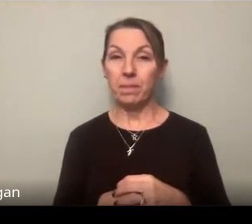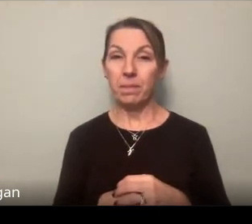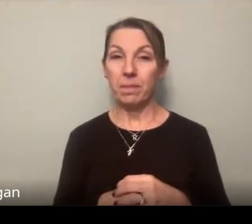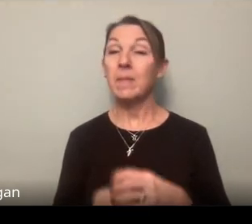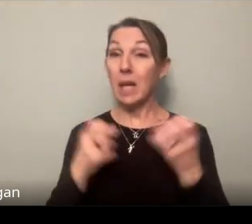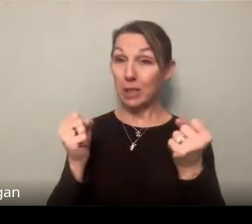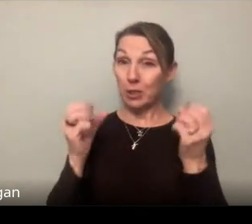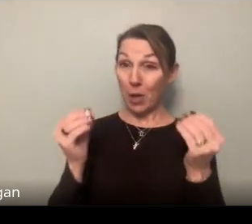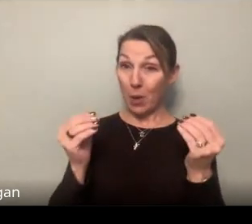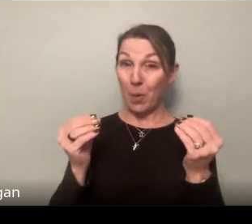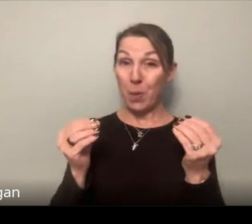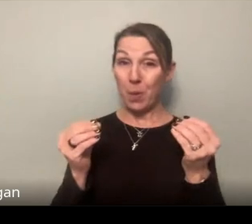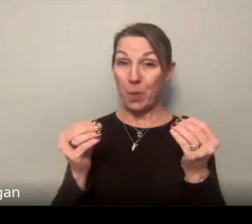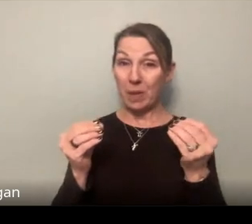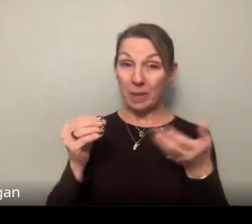So